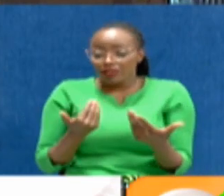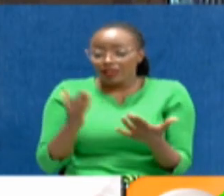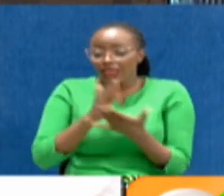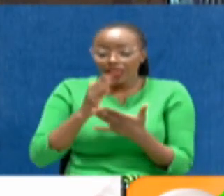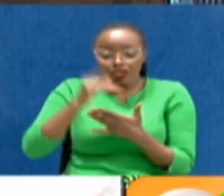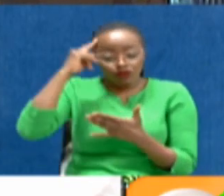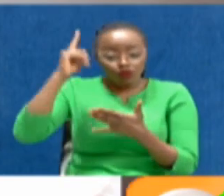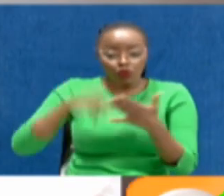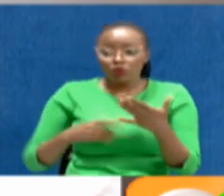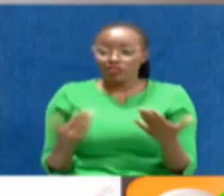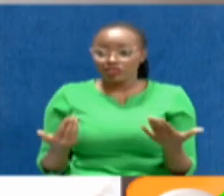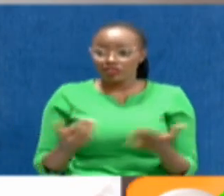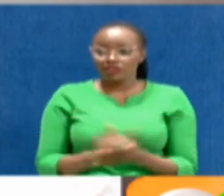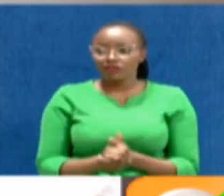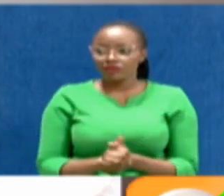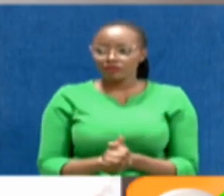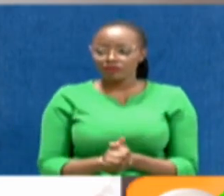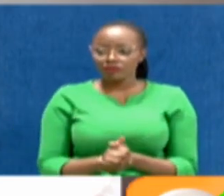for.